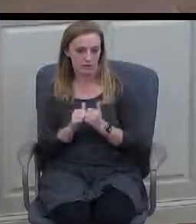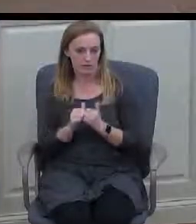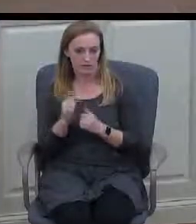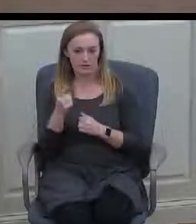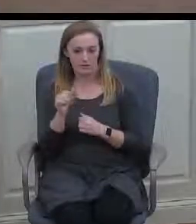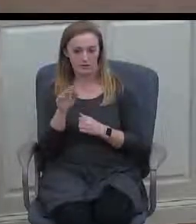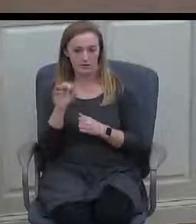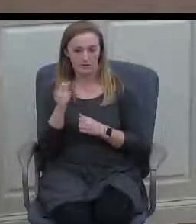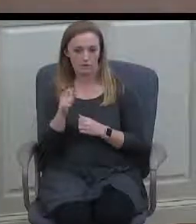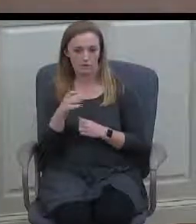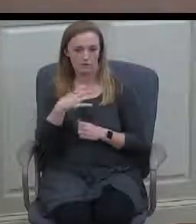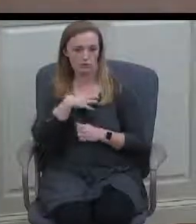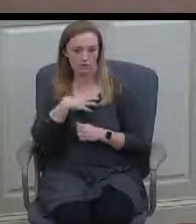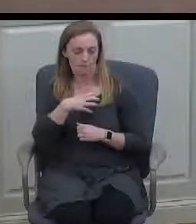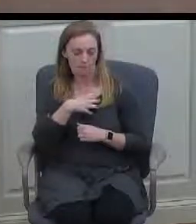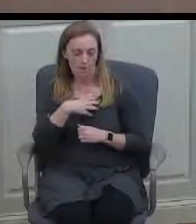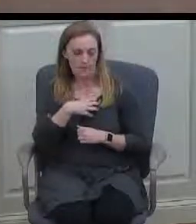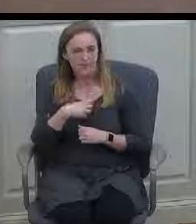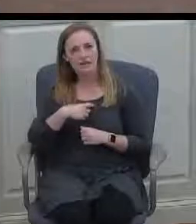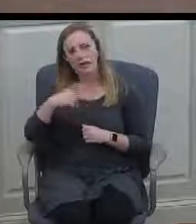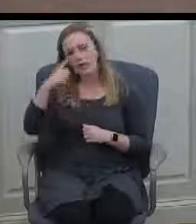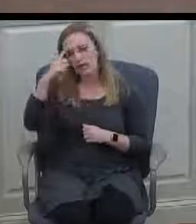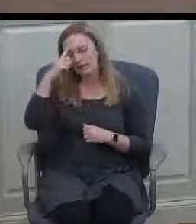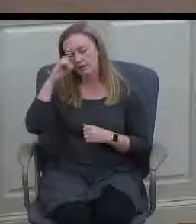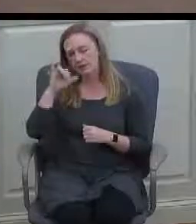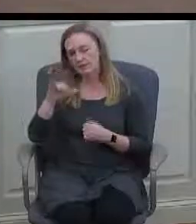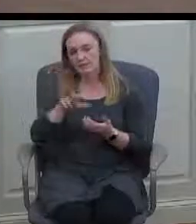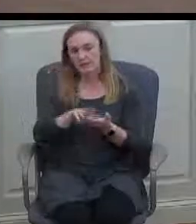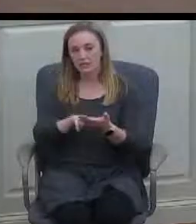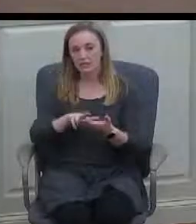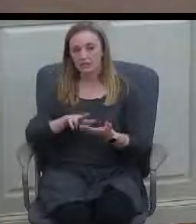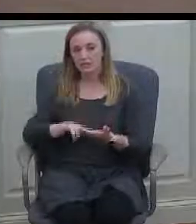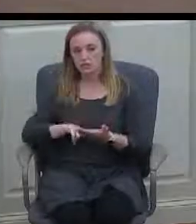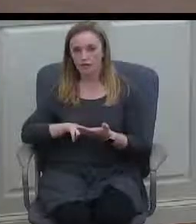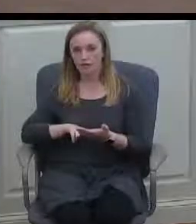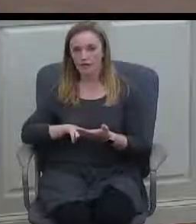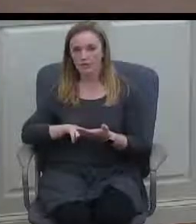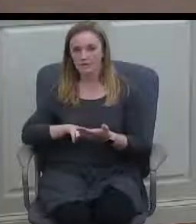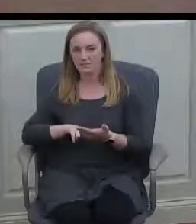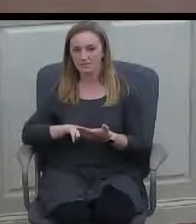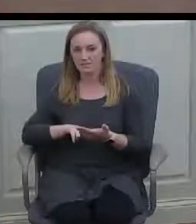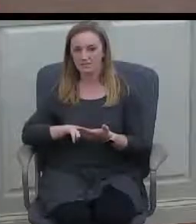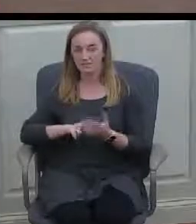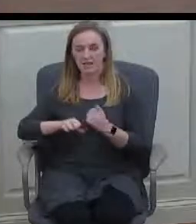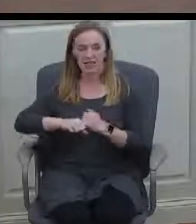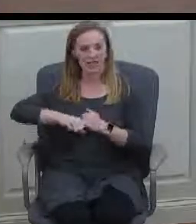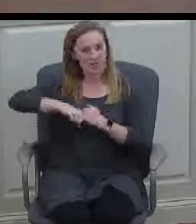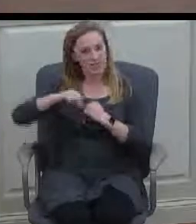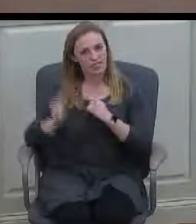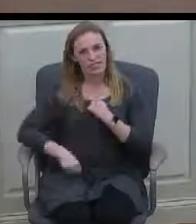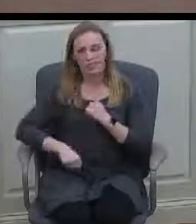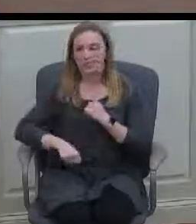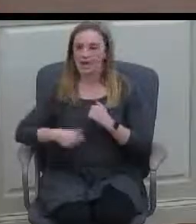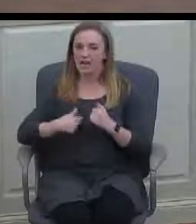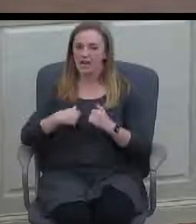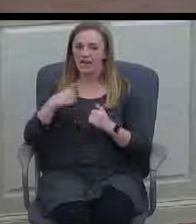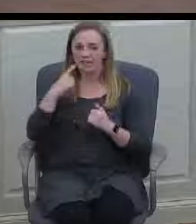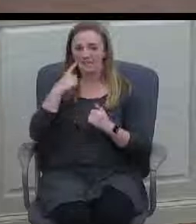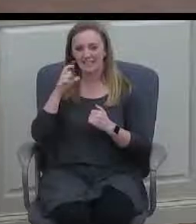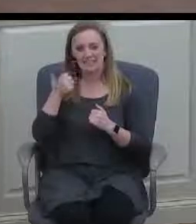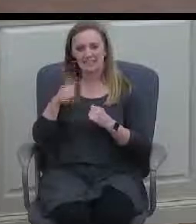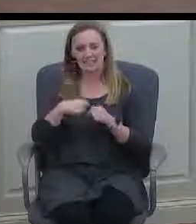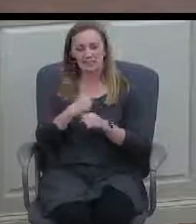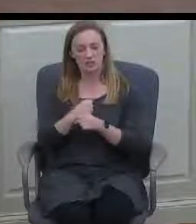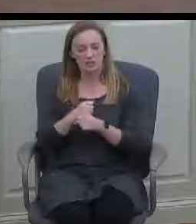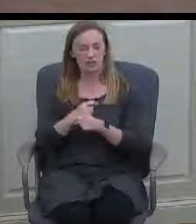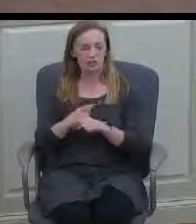and I think the length of that contract was part of it. I think it was just too long. I think there was just a sense of like,